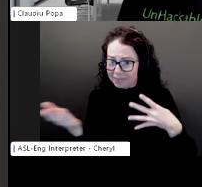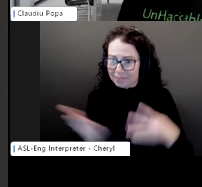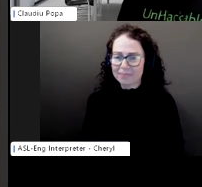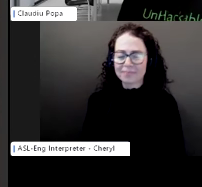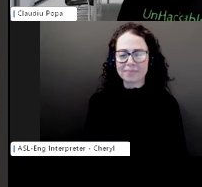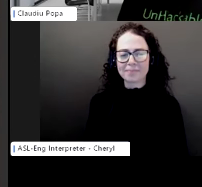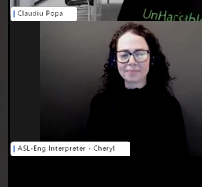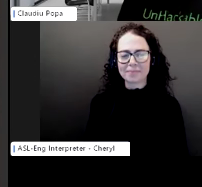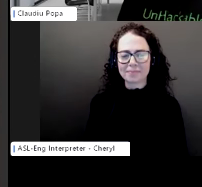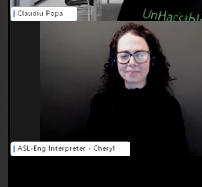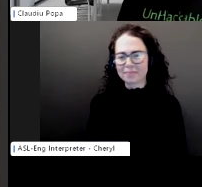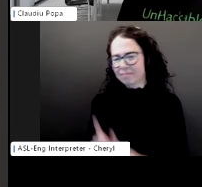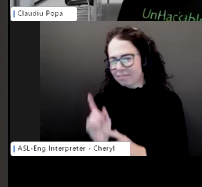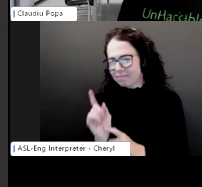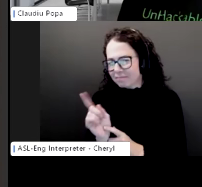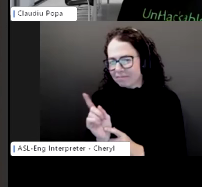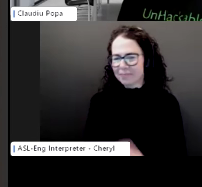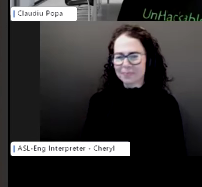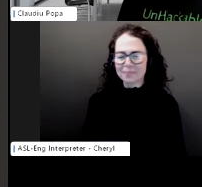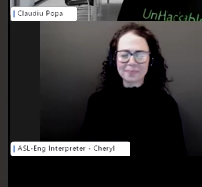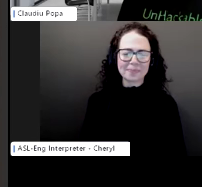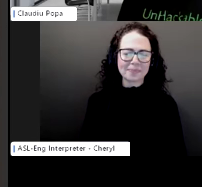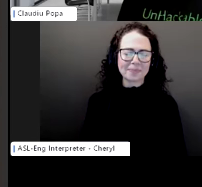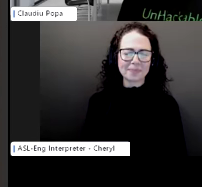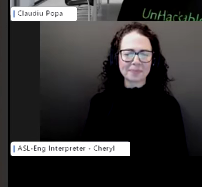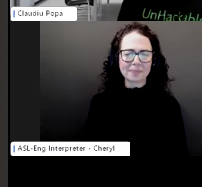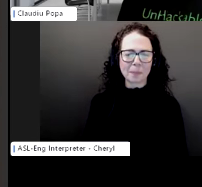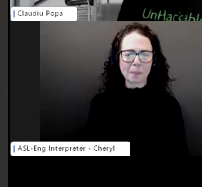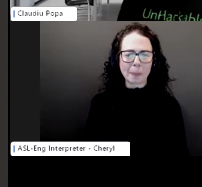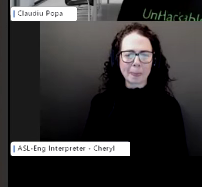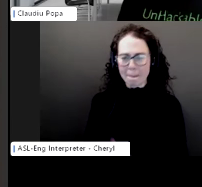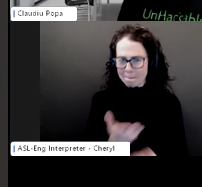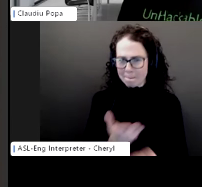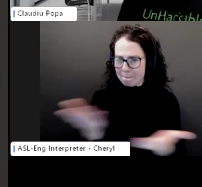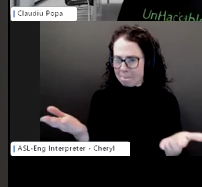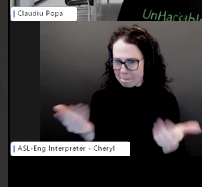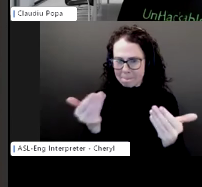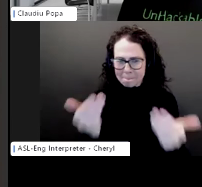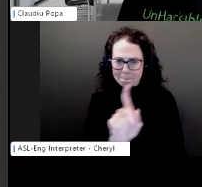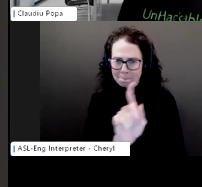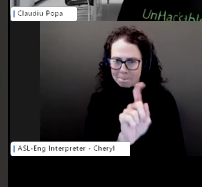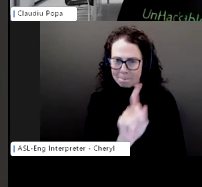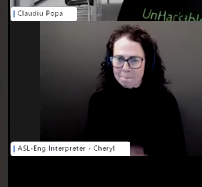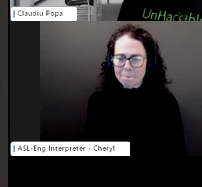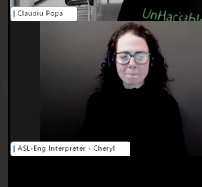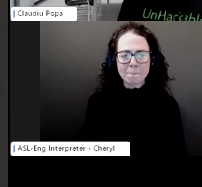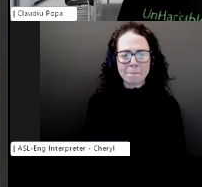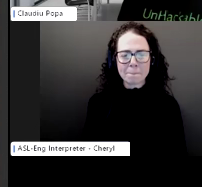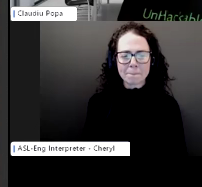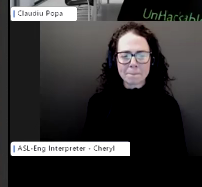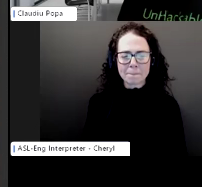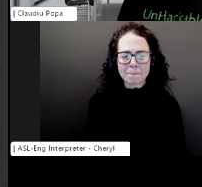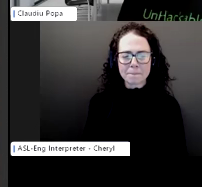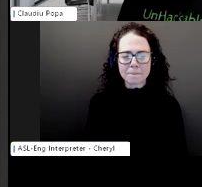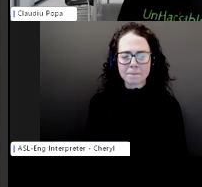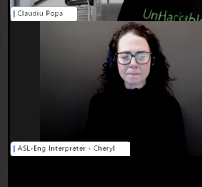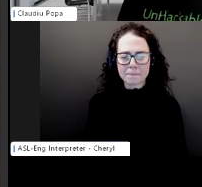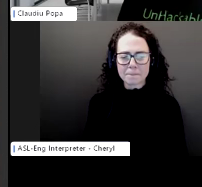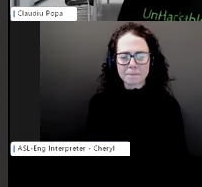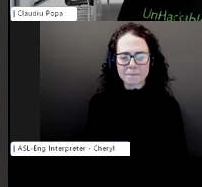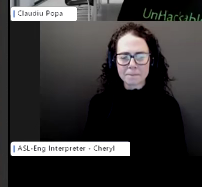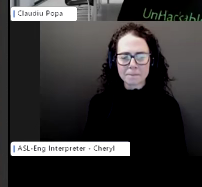We'll give it another 30 seconds or so for everyone to respond. Just a reminder that you can respond